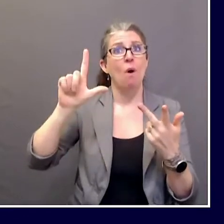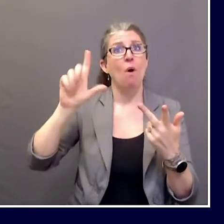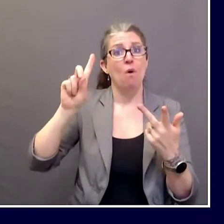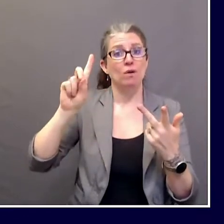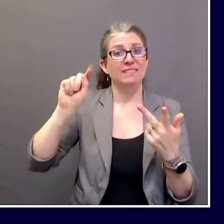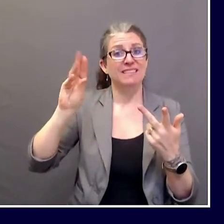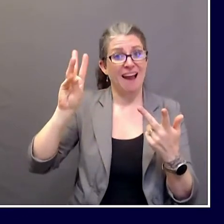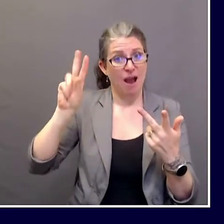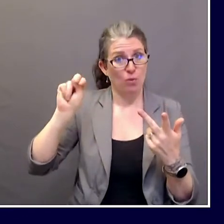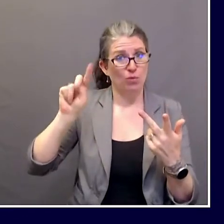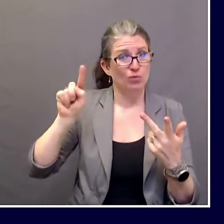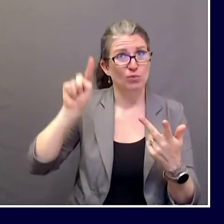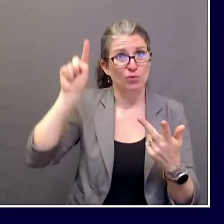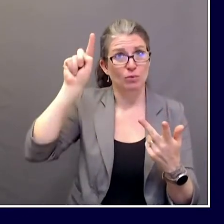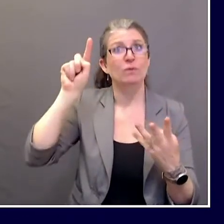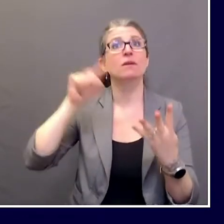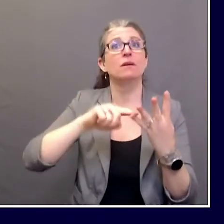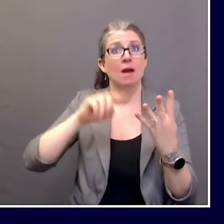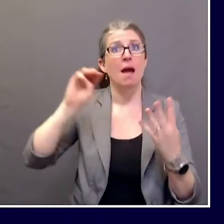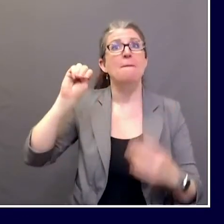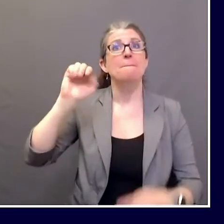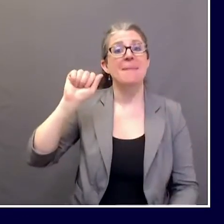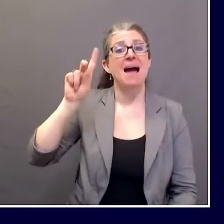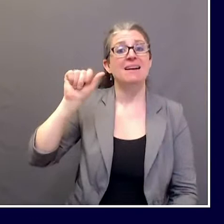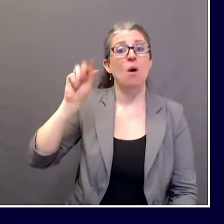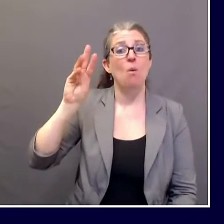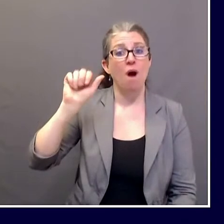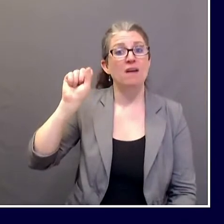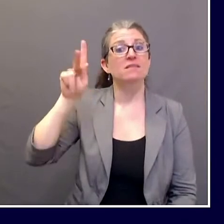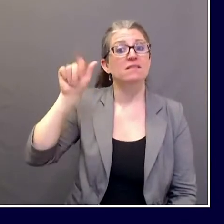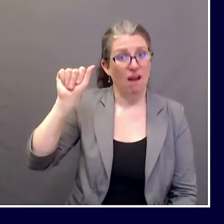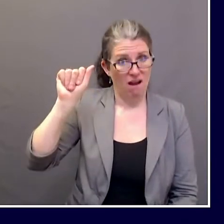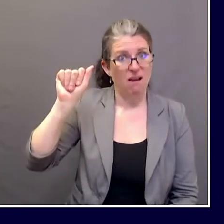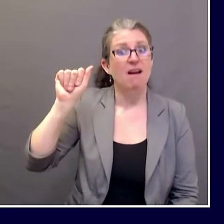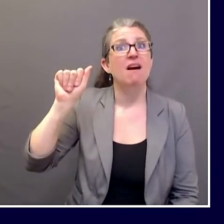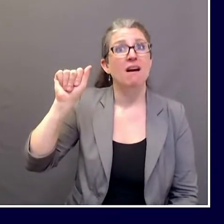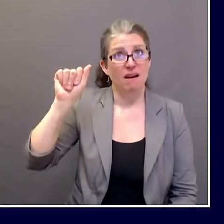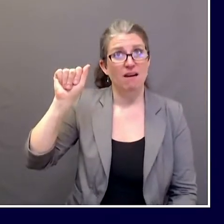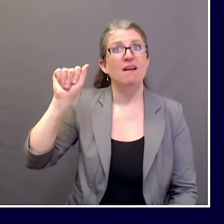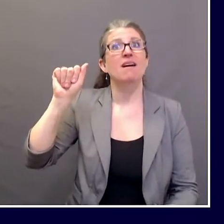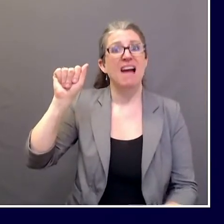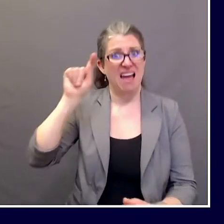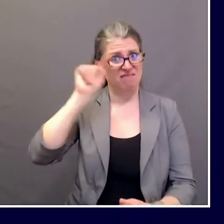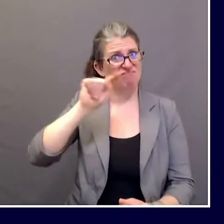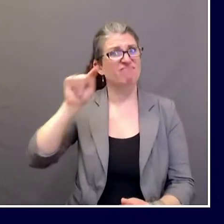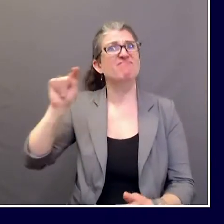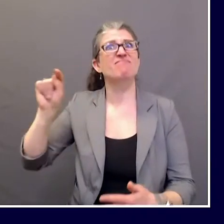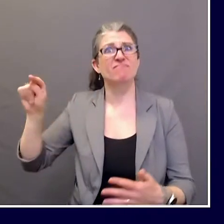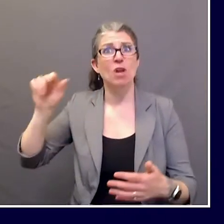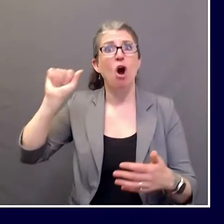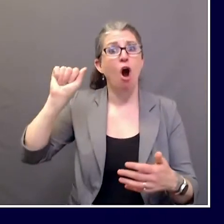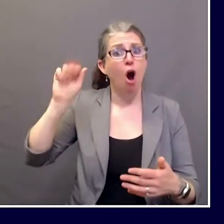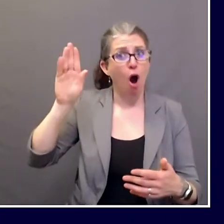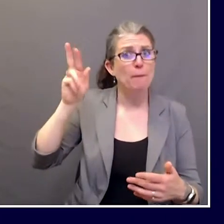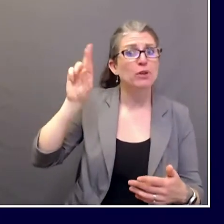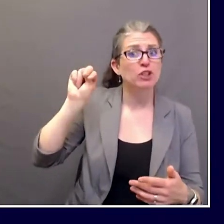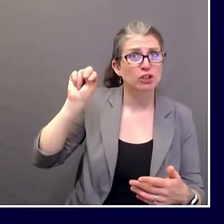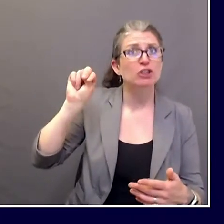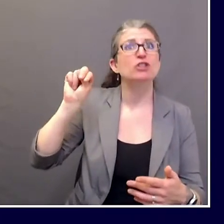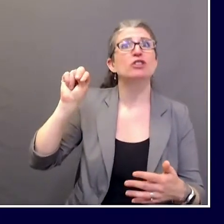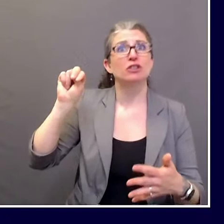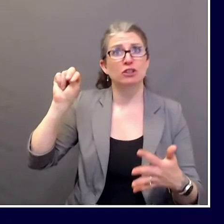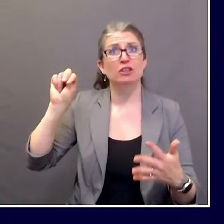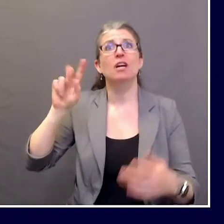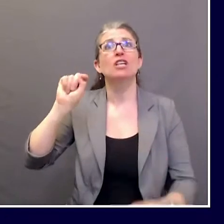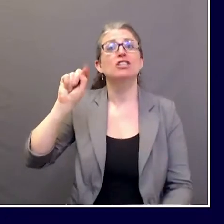In addition to the, I'd say estimated nearly 200 other vaccination sites across the state, including every